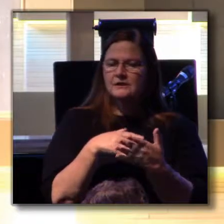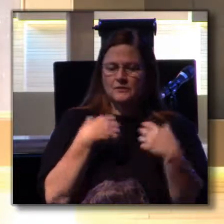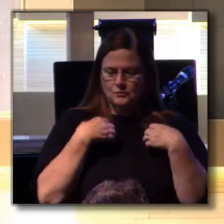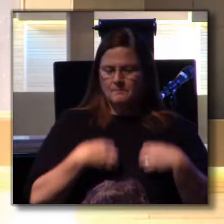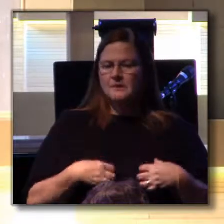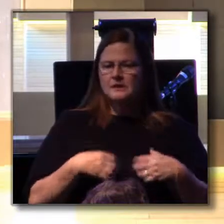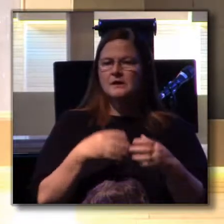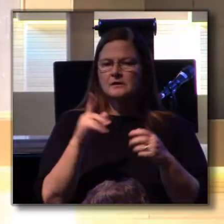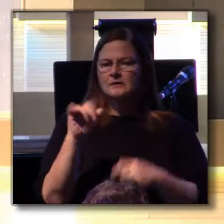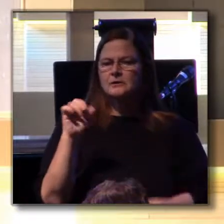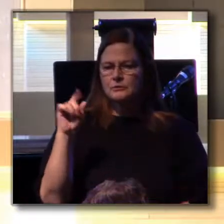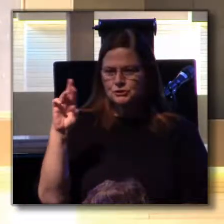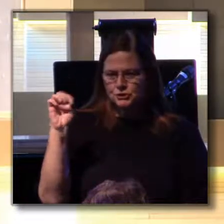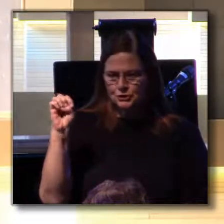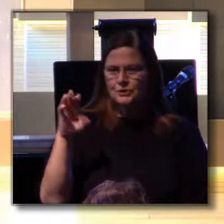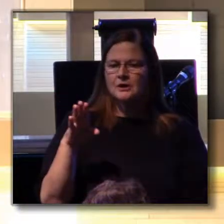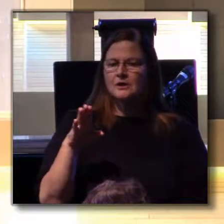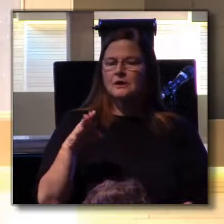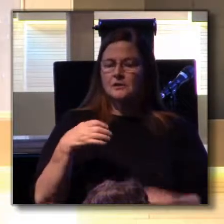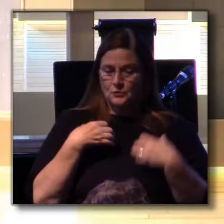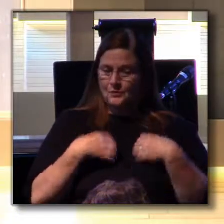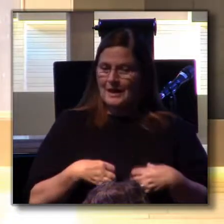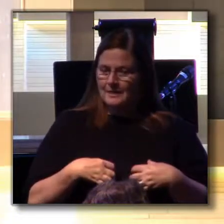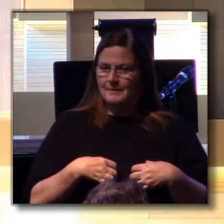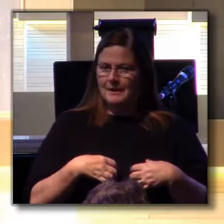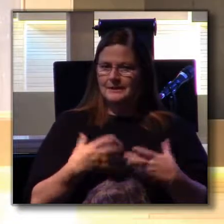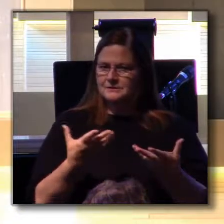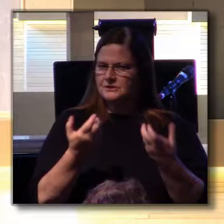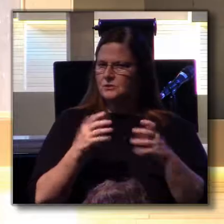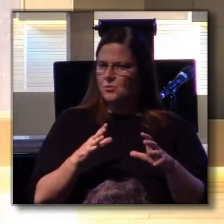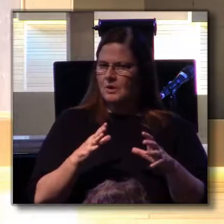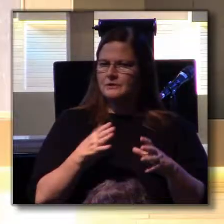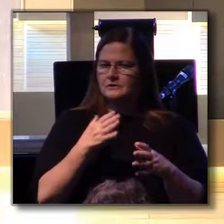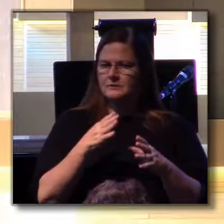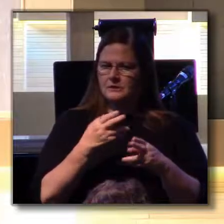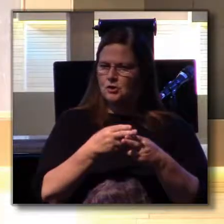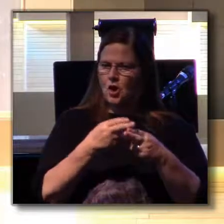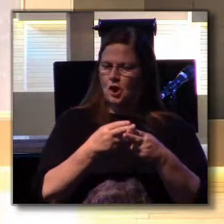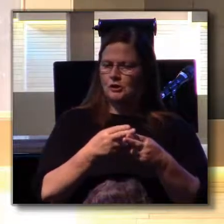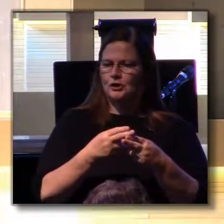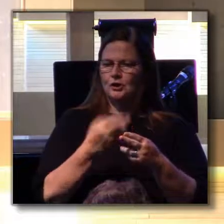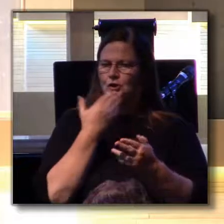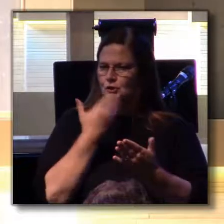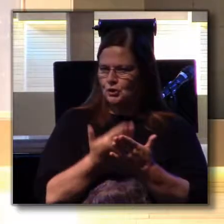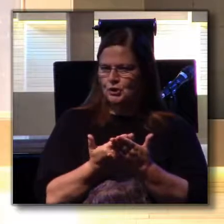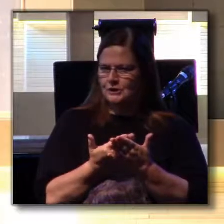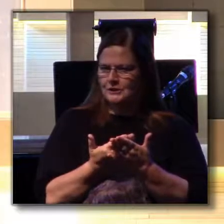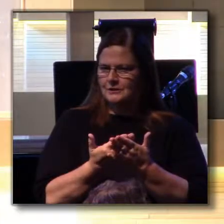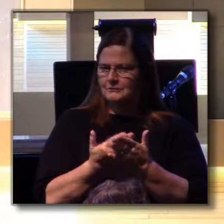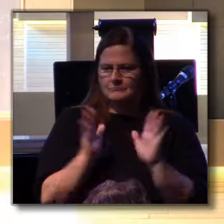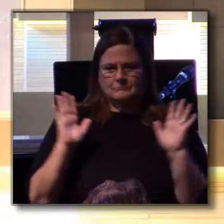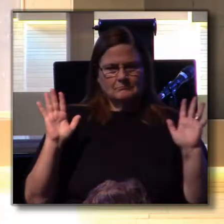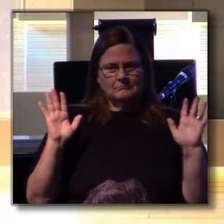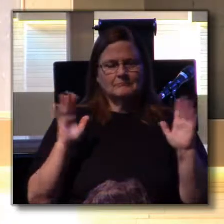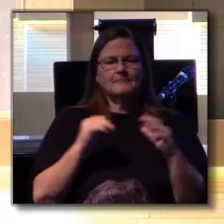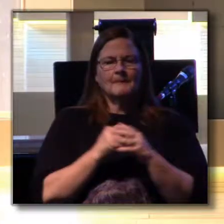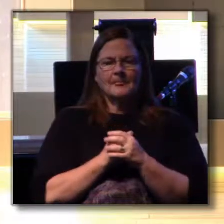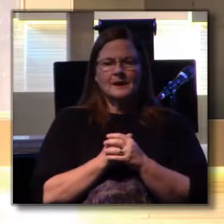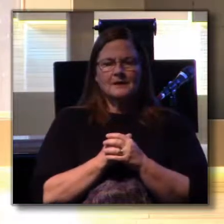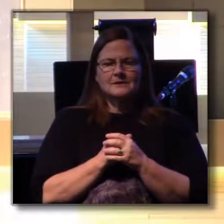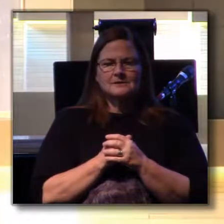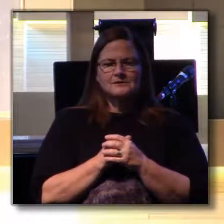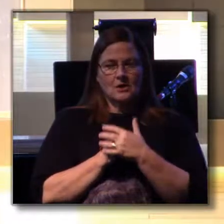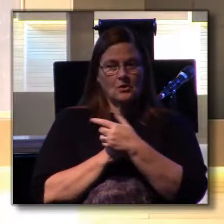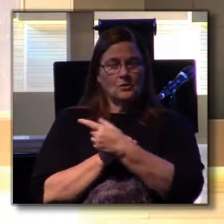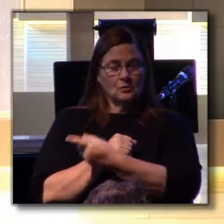that the rabbis actually resisted being called good in this way. And so he was really trying